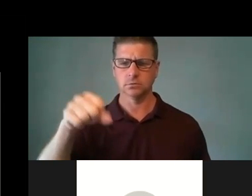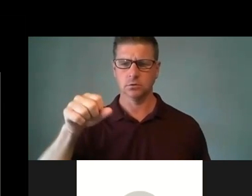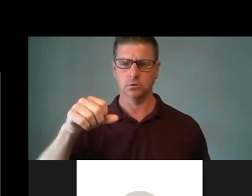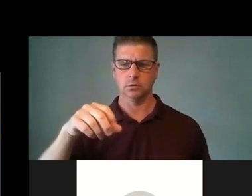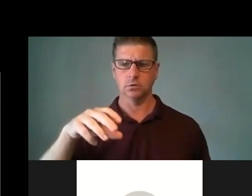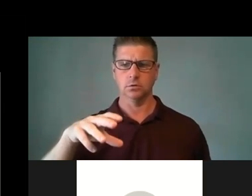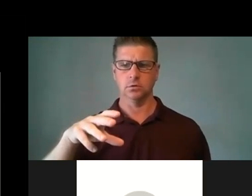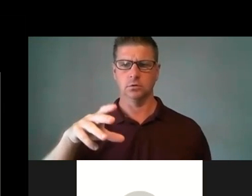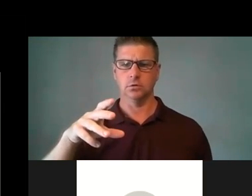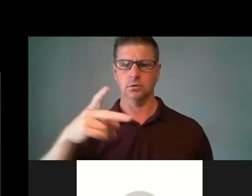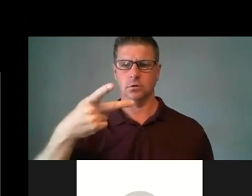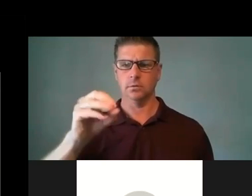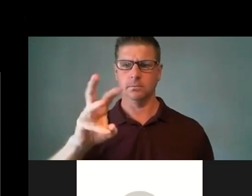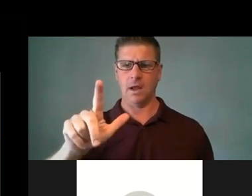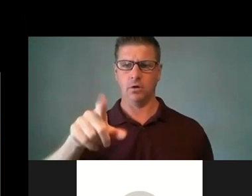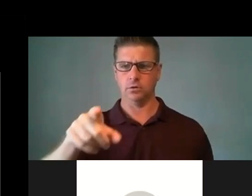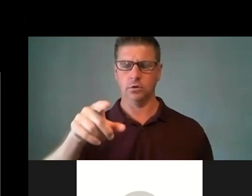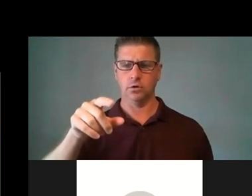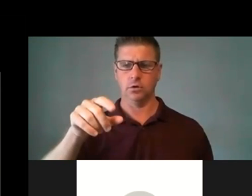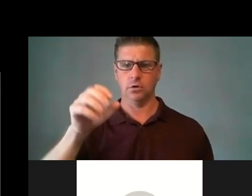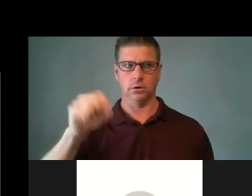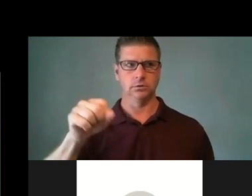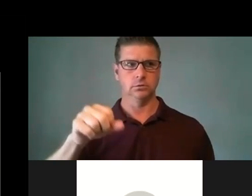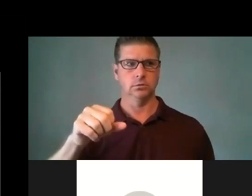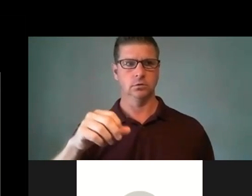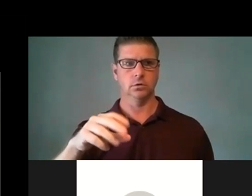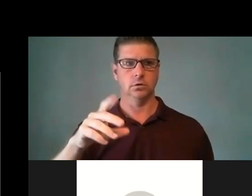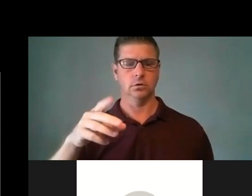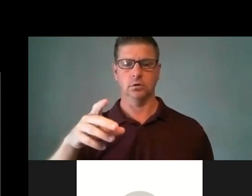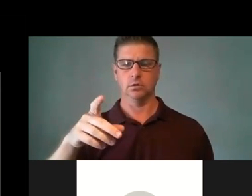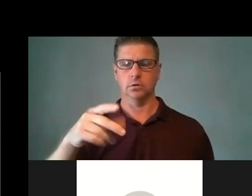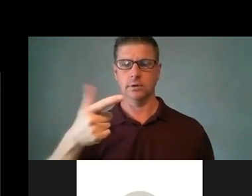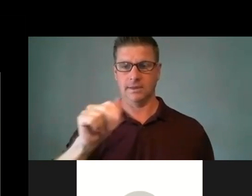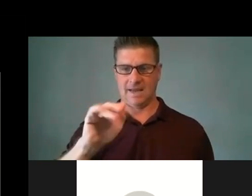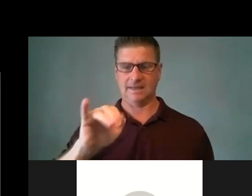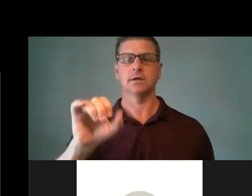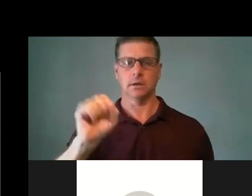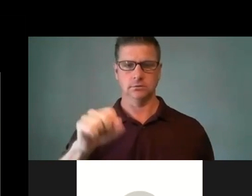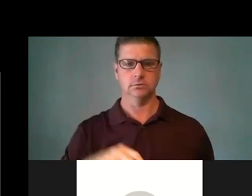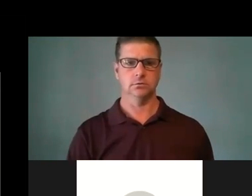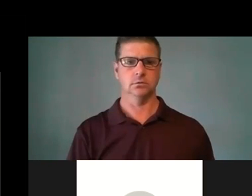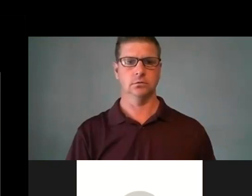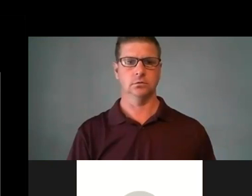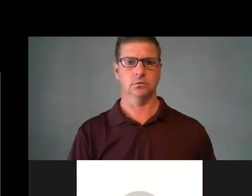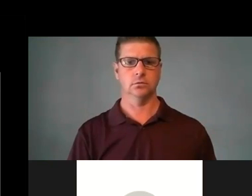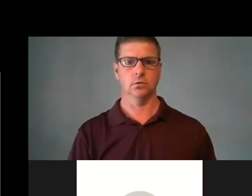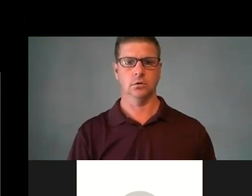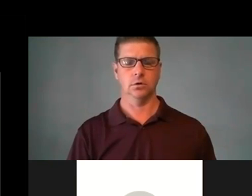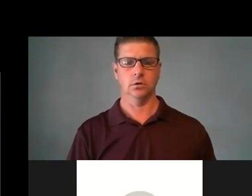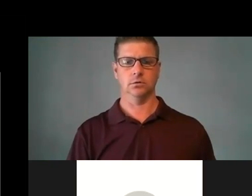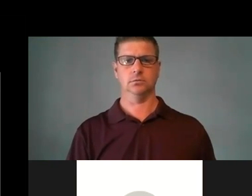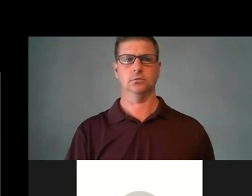Director Powell, did you vote aye? I did. Yeah. Representative Gainey? Yes. Aye. Yes. Okay.